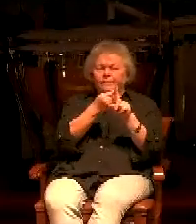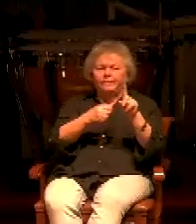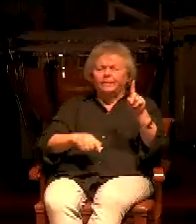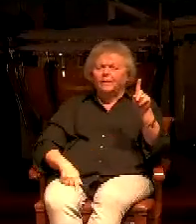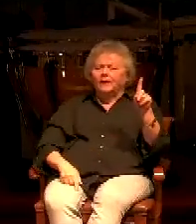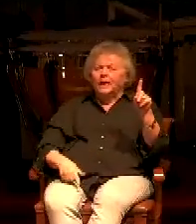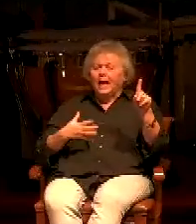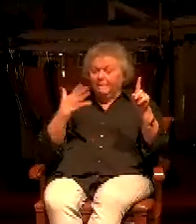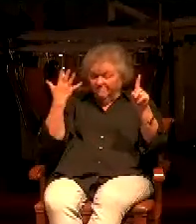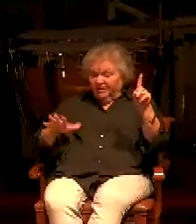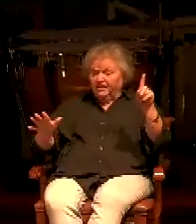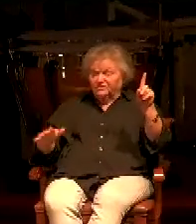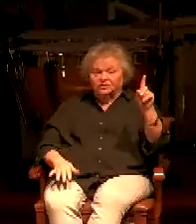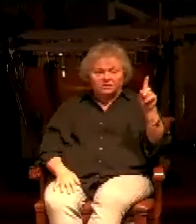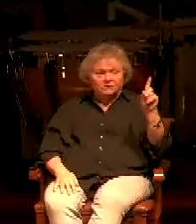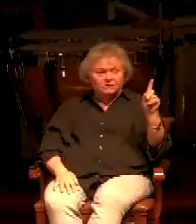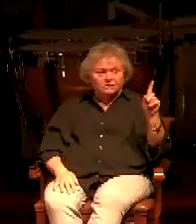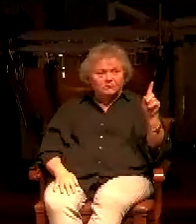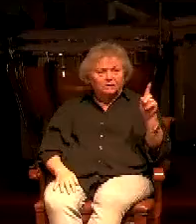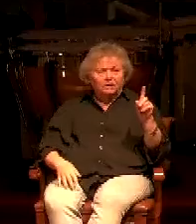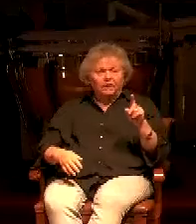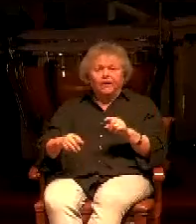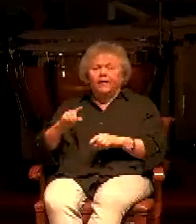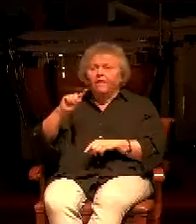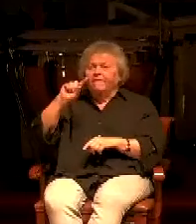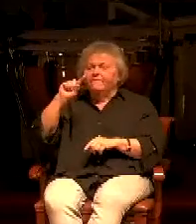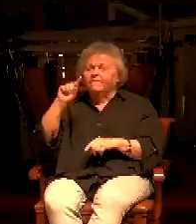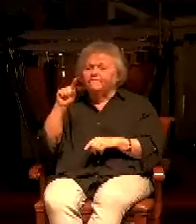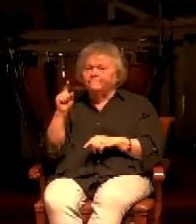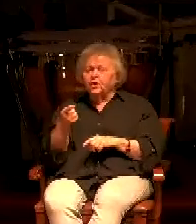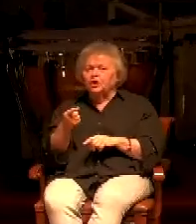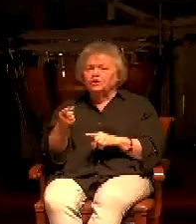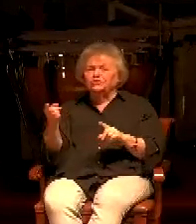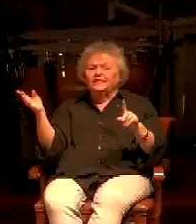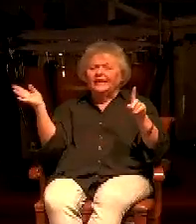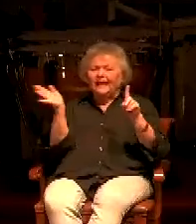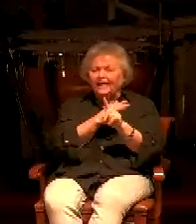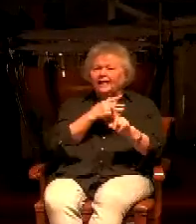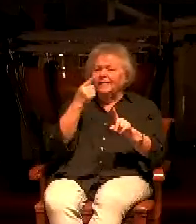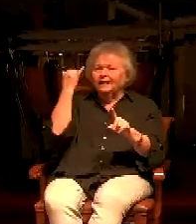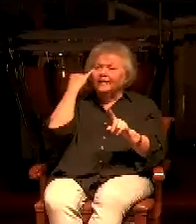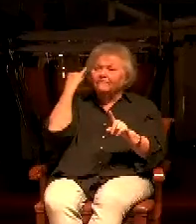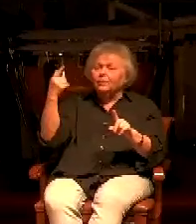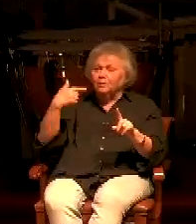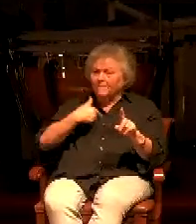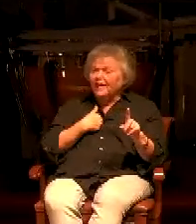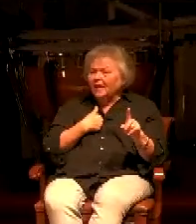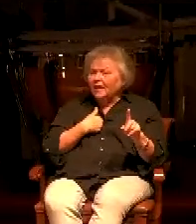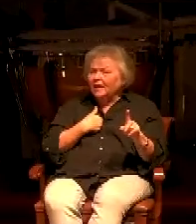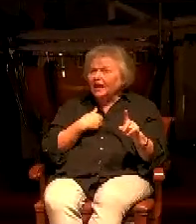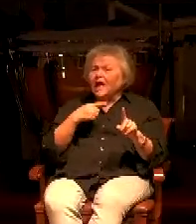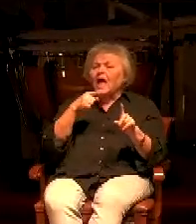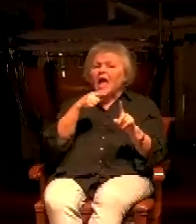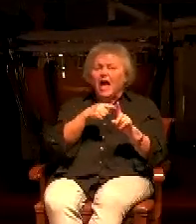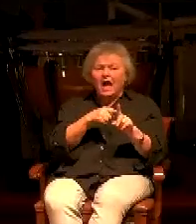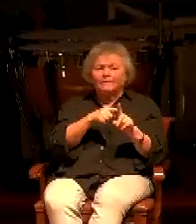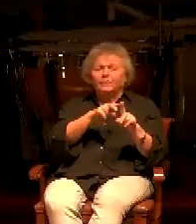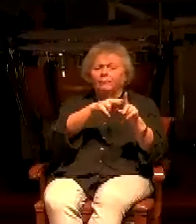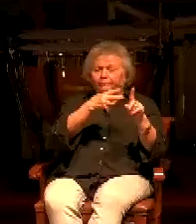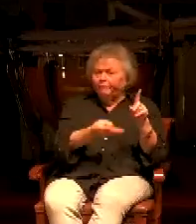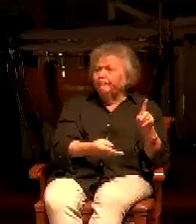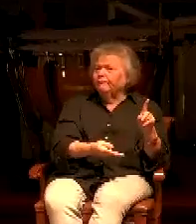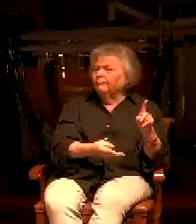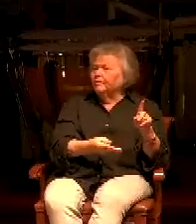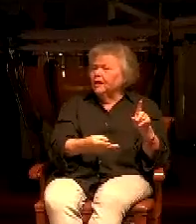I'm done. The first scourging of the whip, I'm collapsing. When they lay a cross on my shoulders,